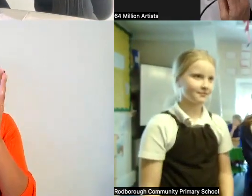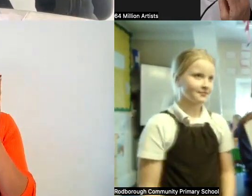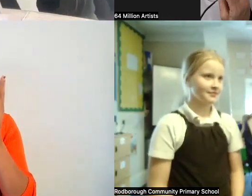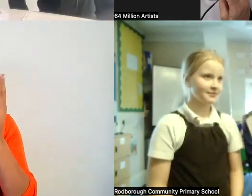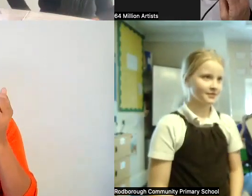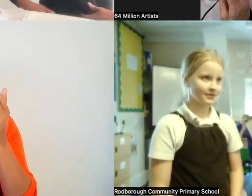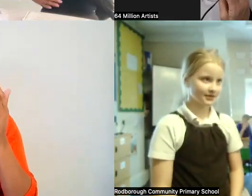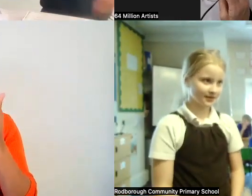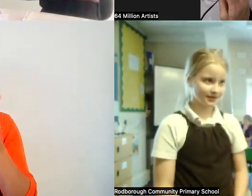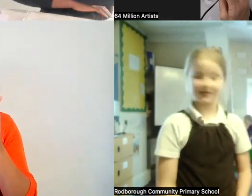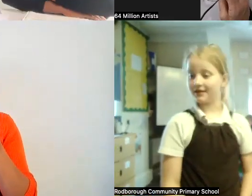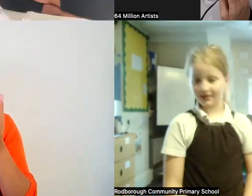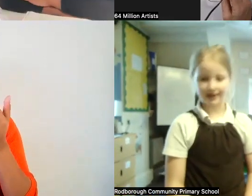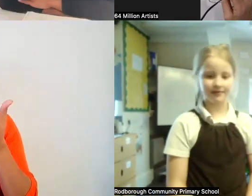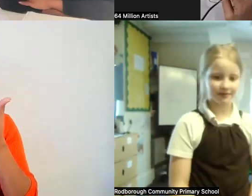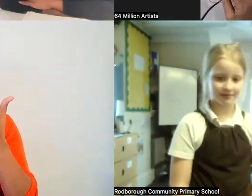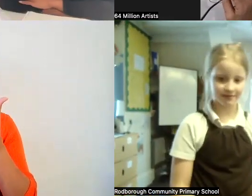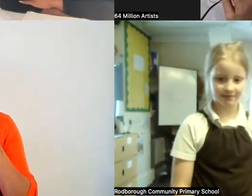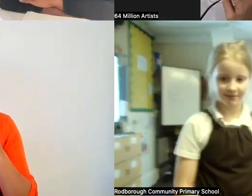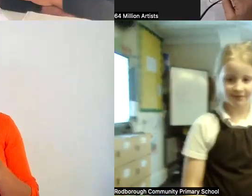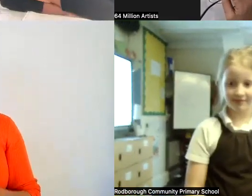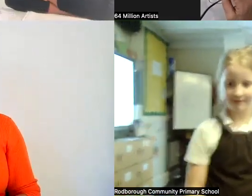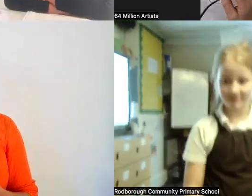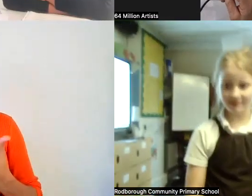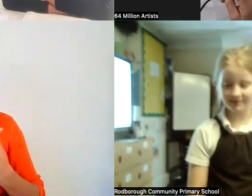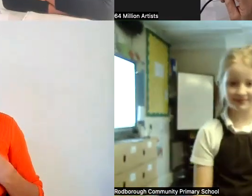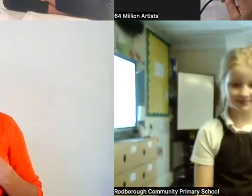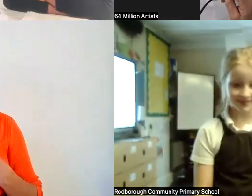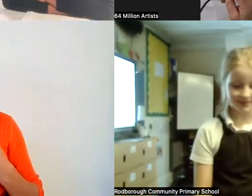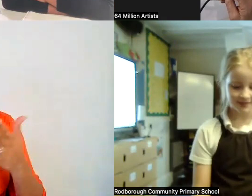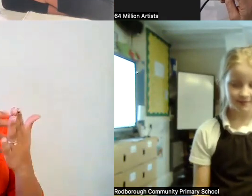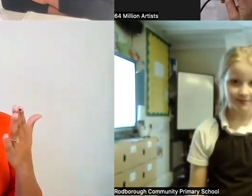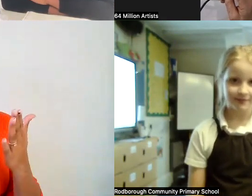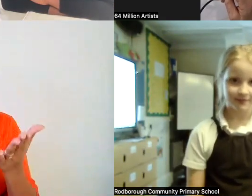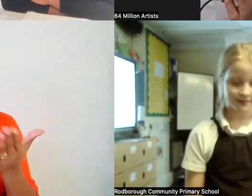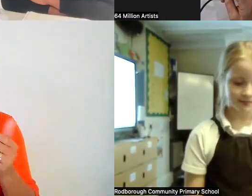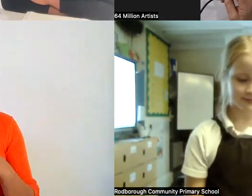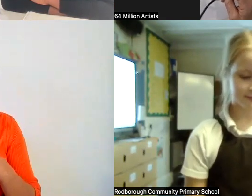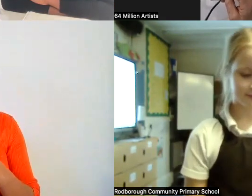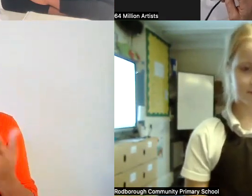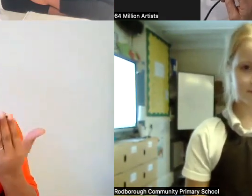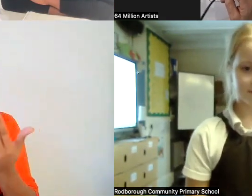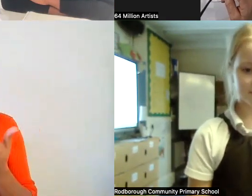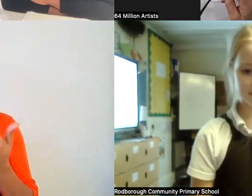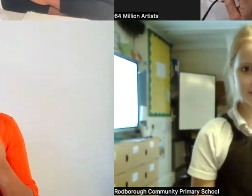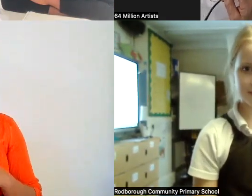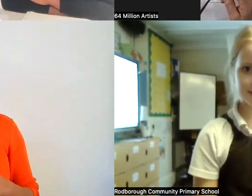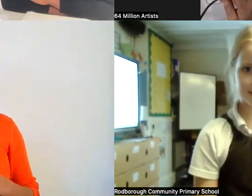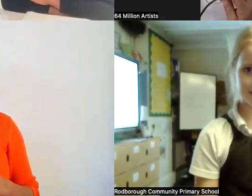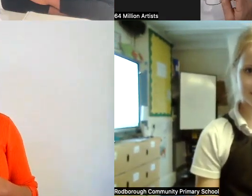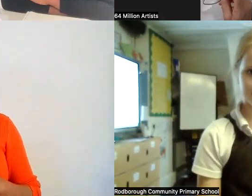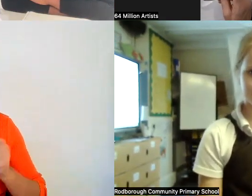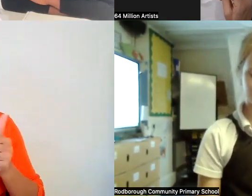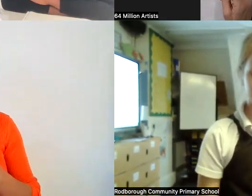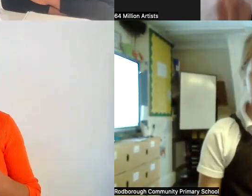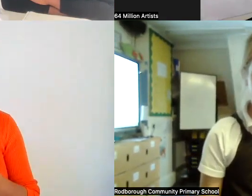person. We would love to hear your poems, guys. Okay, right. Nice and close to the computer and then we'll be able to hear it nice and